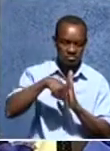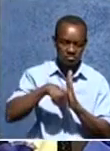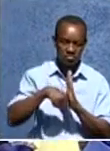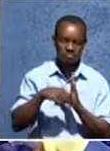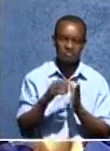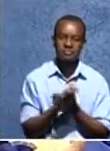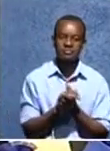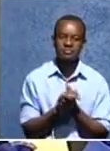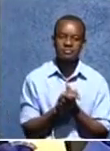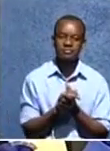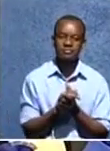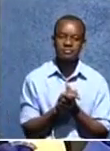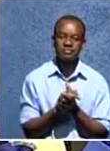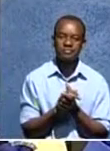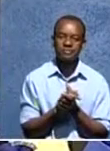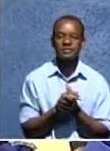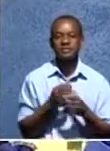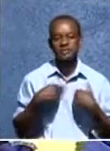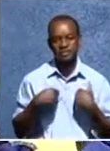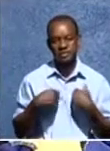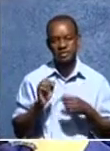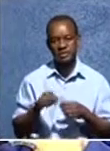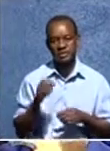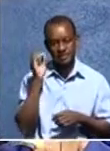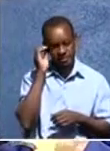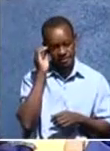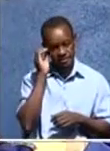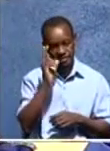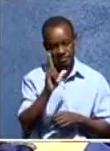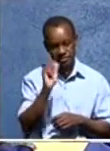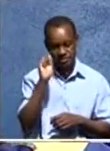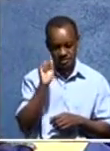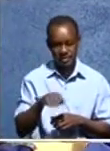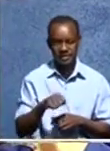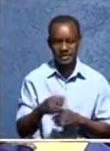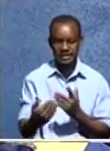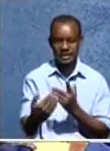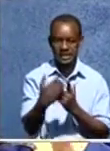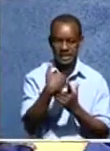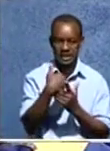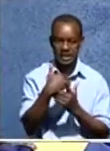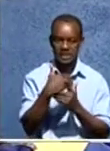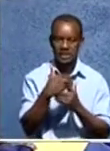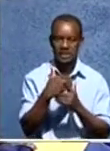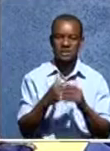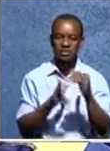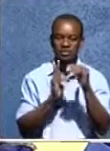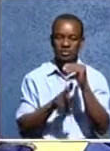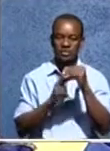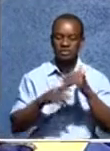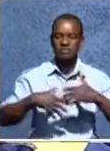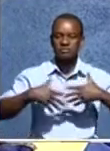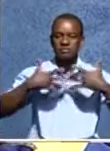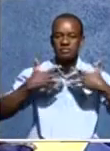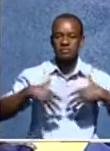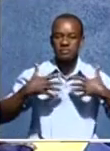word go can actually start working in the tourism industry. Because we've had these very graduates at the end of a three-year either diploma or even